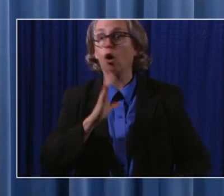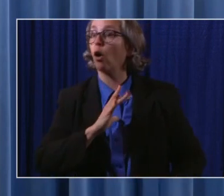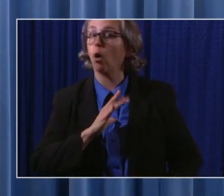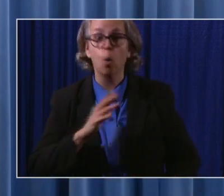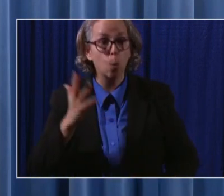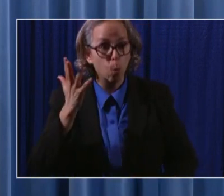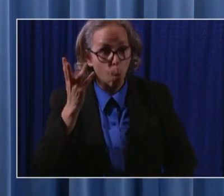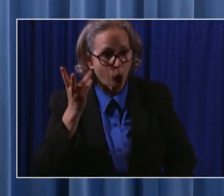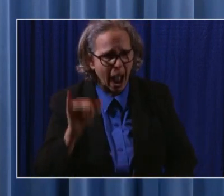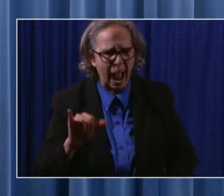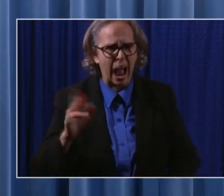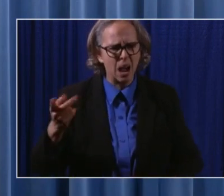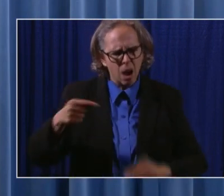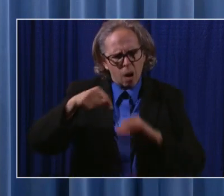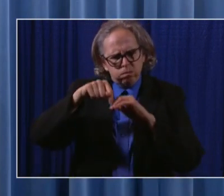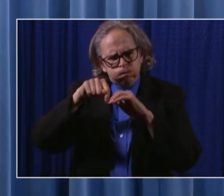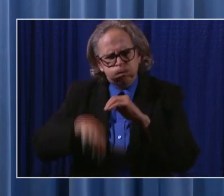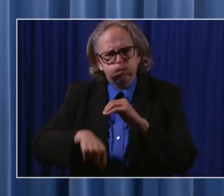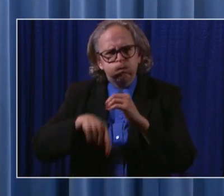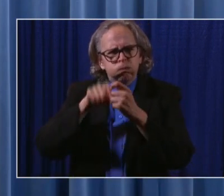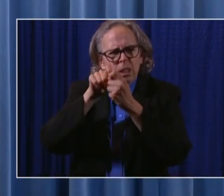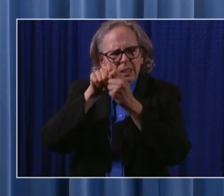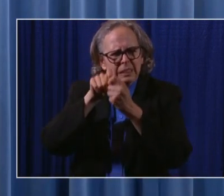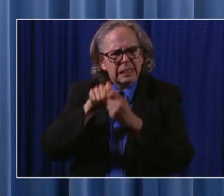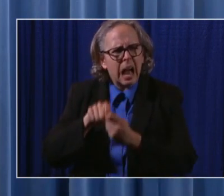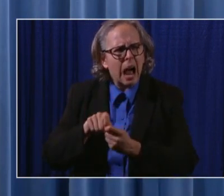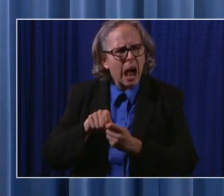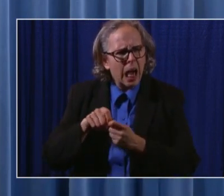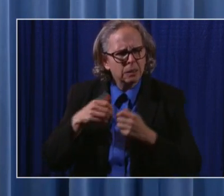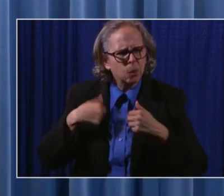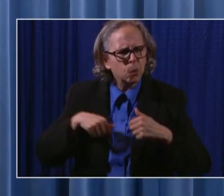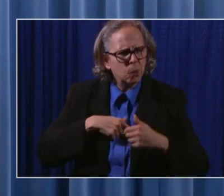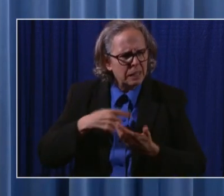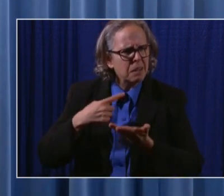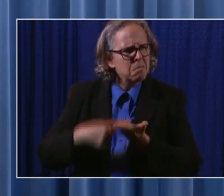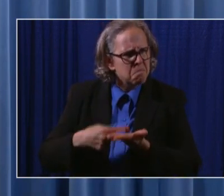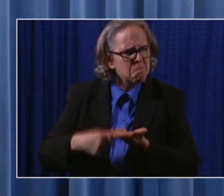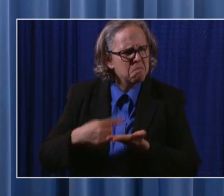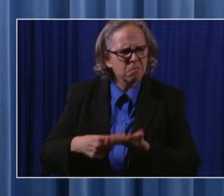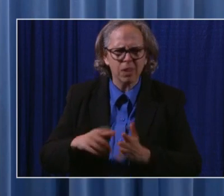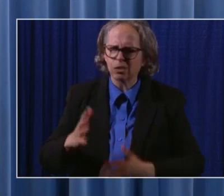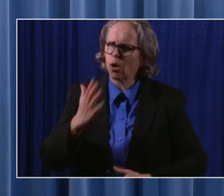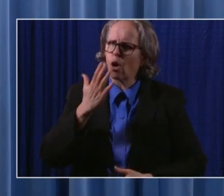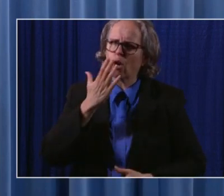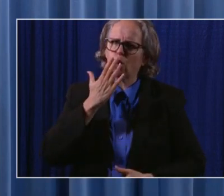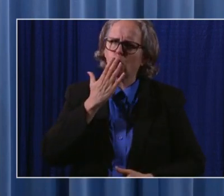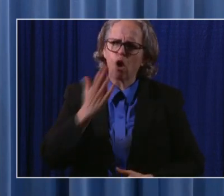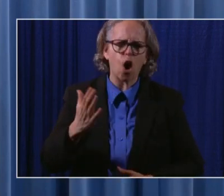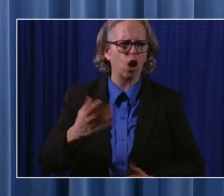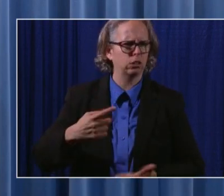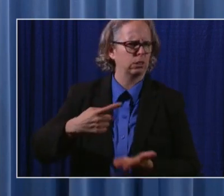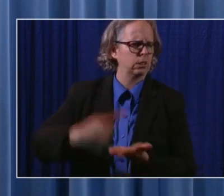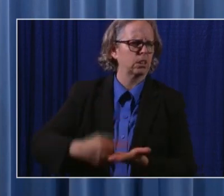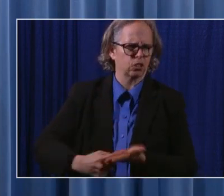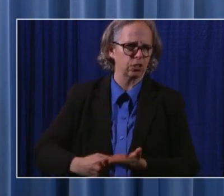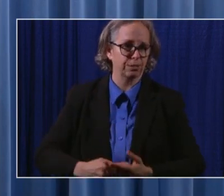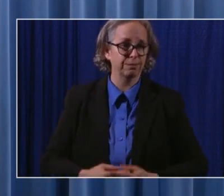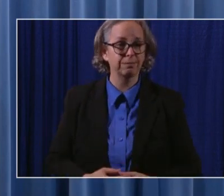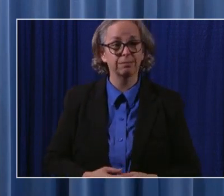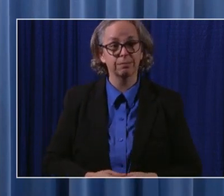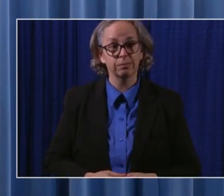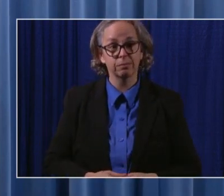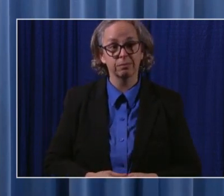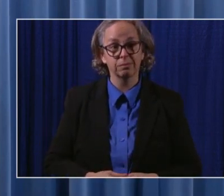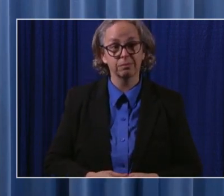into the details. And so we had a very good discussion with her in regard to